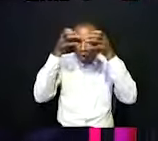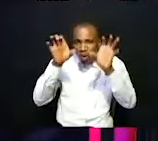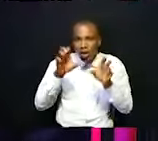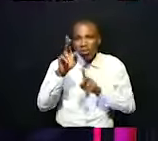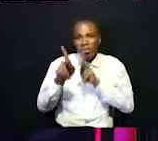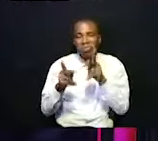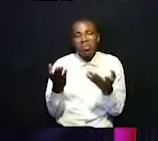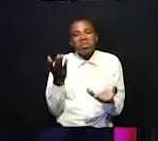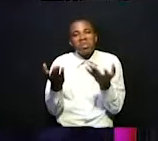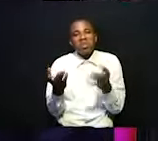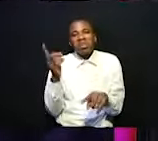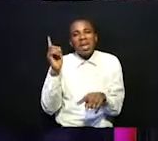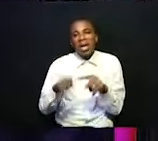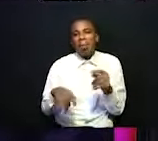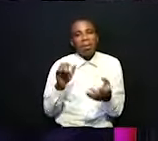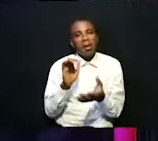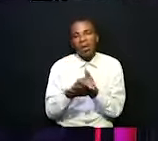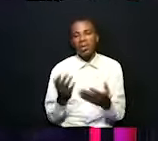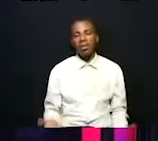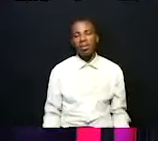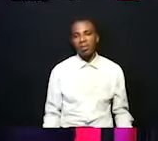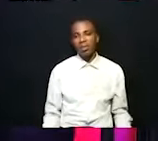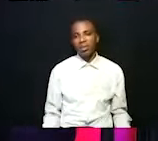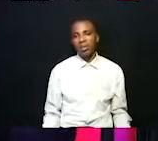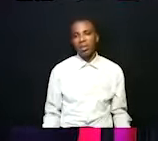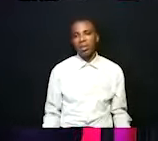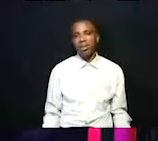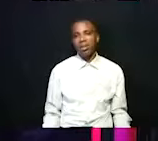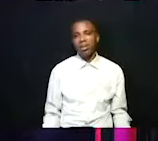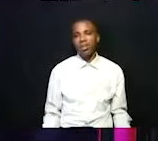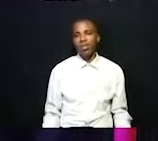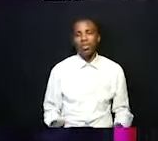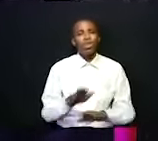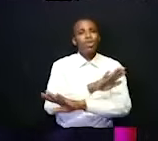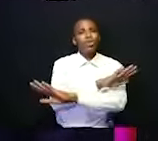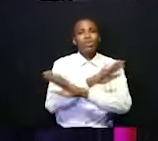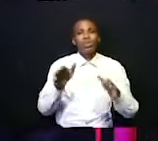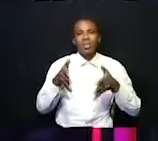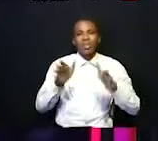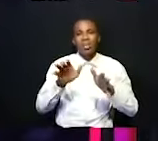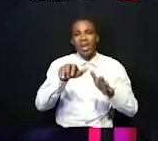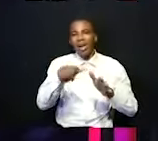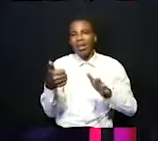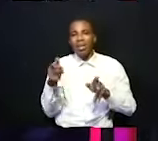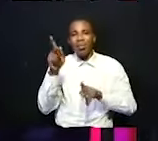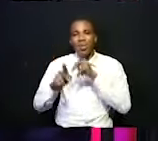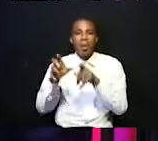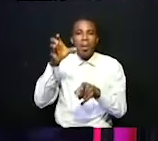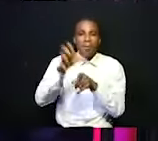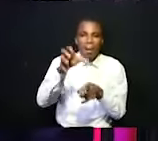yetiano diana nipane nya kwenya anware. Don't let any pressure force you into it.